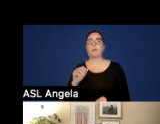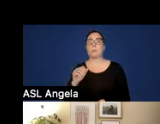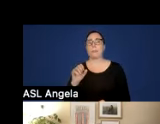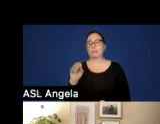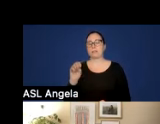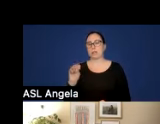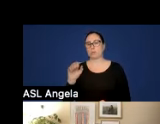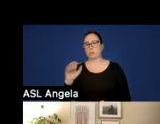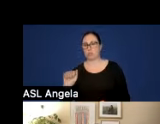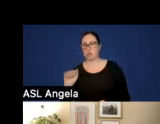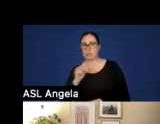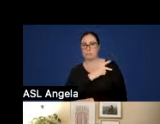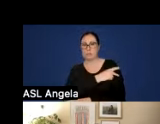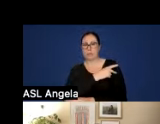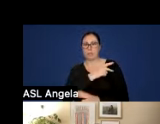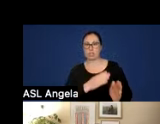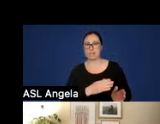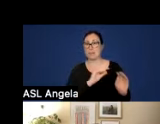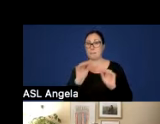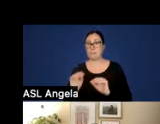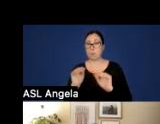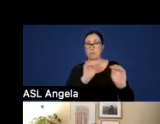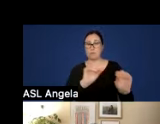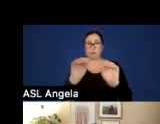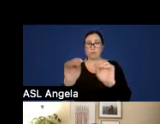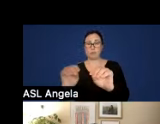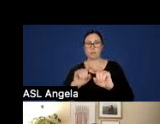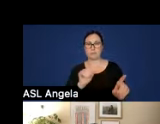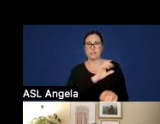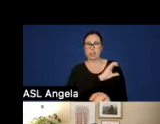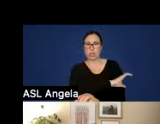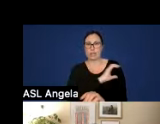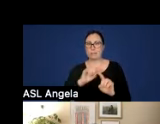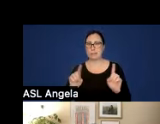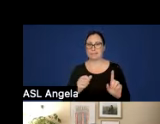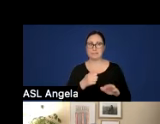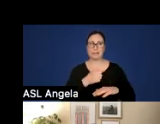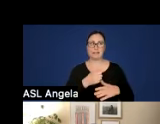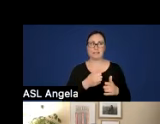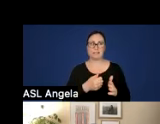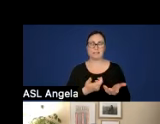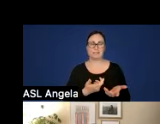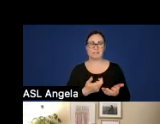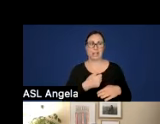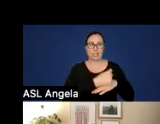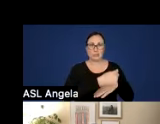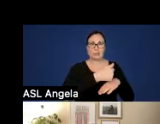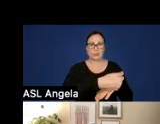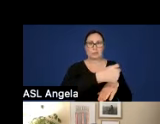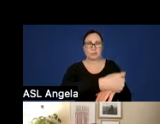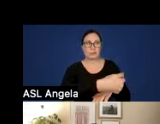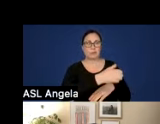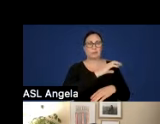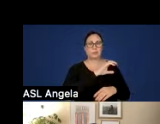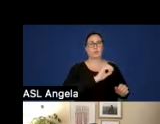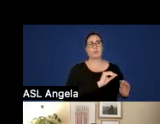from clinic to clinic, and because of allegation after allegation. And finally, a woman